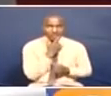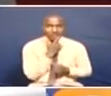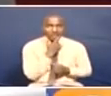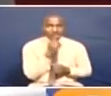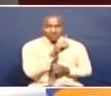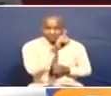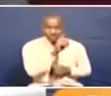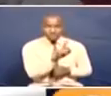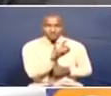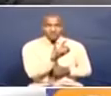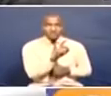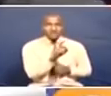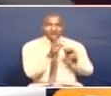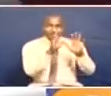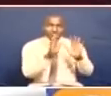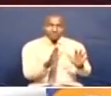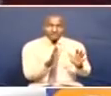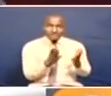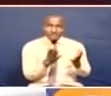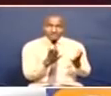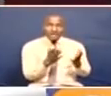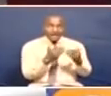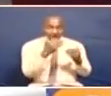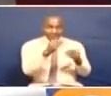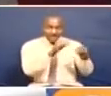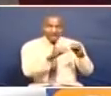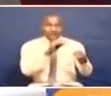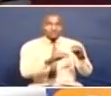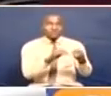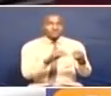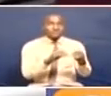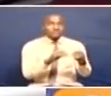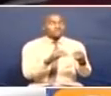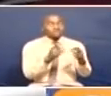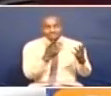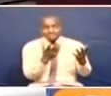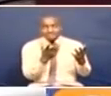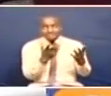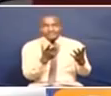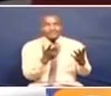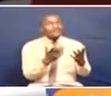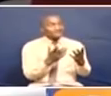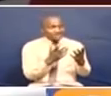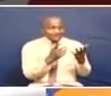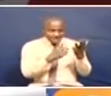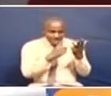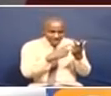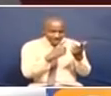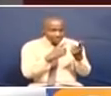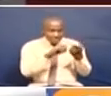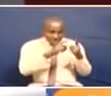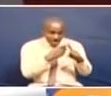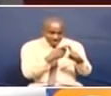question that will remain beyond this election cycle, mm-hmm, is what the actual standard and threshold